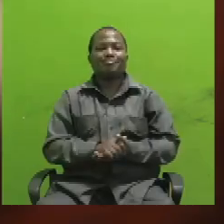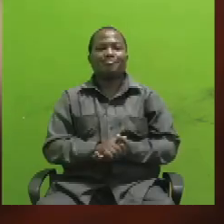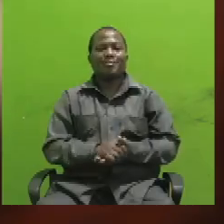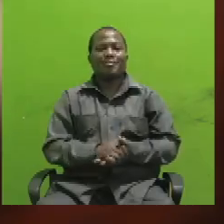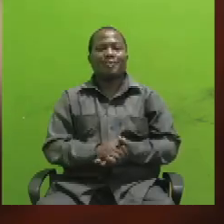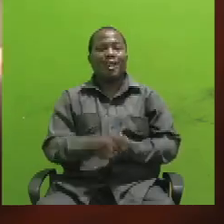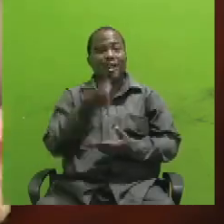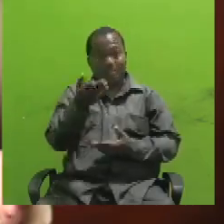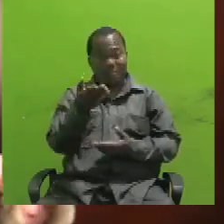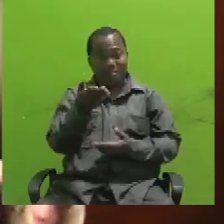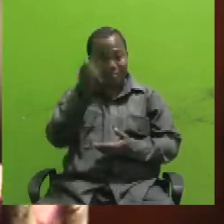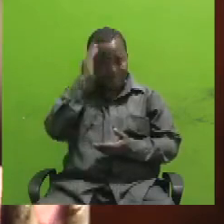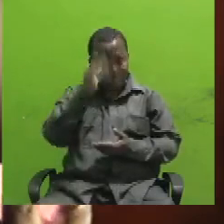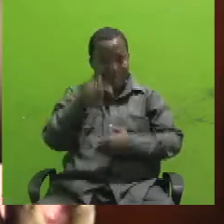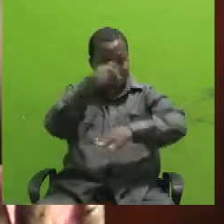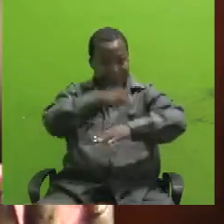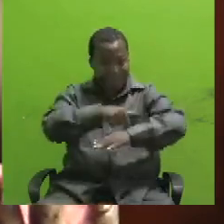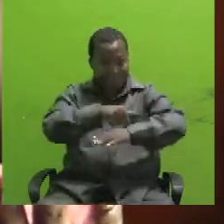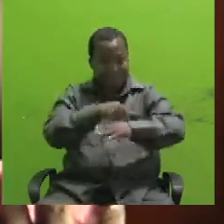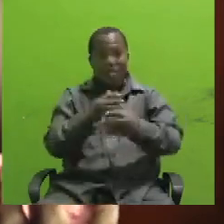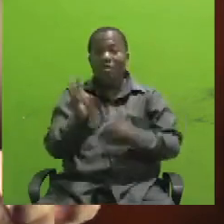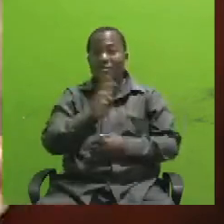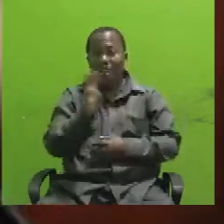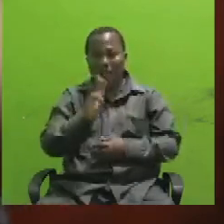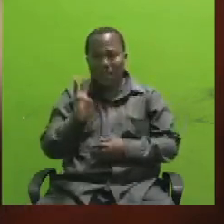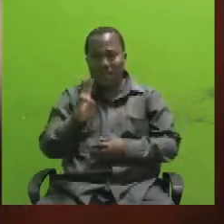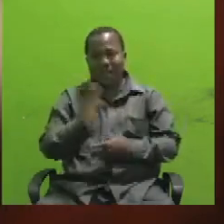Have you ever seen a timepiece anywhere?